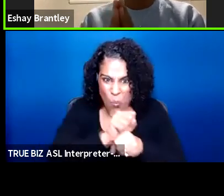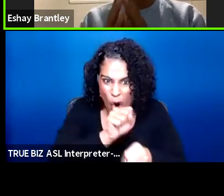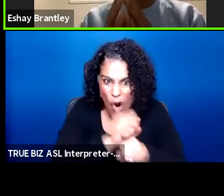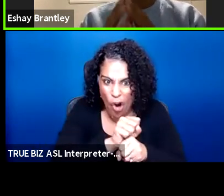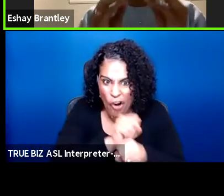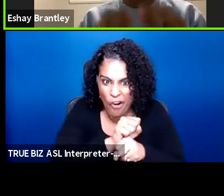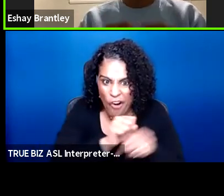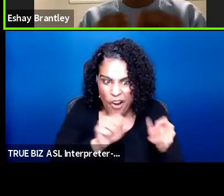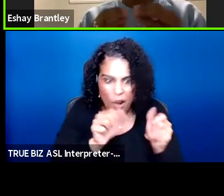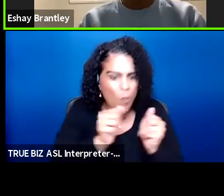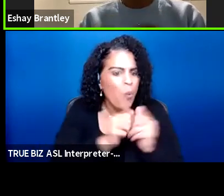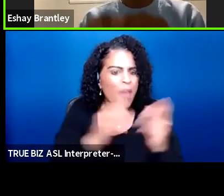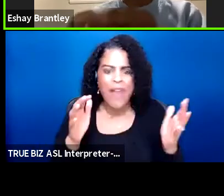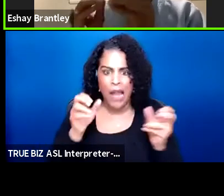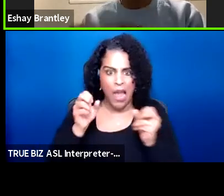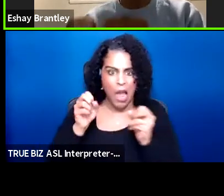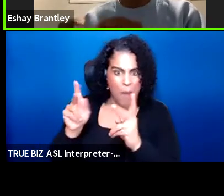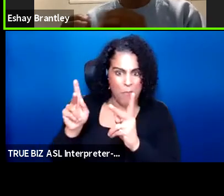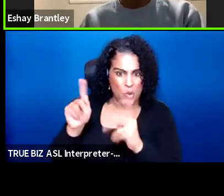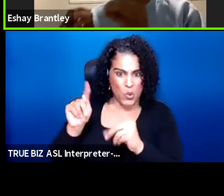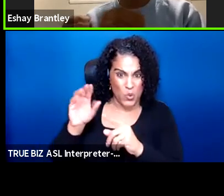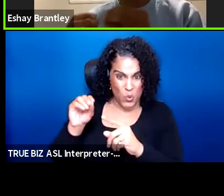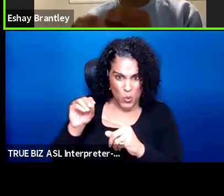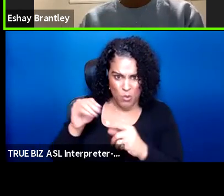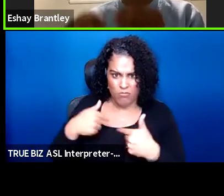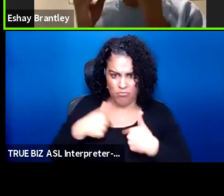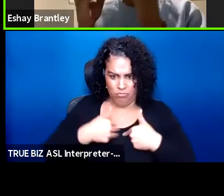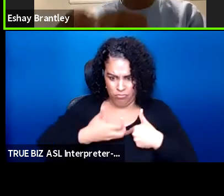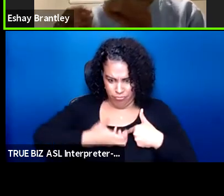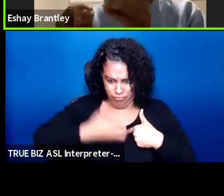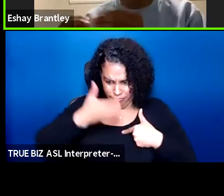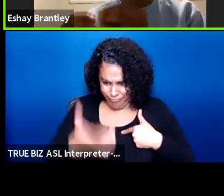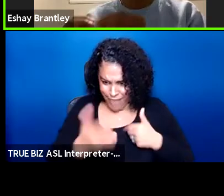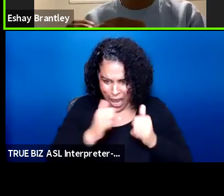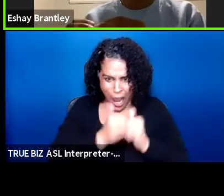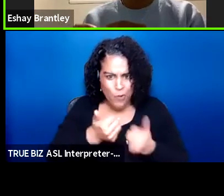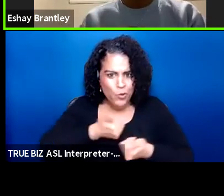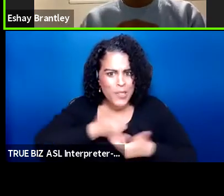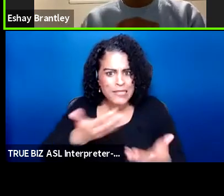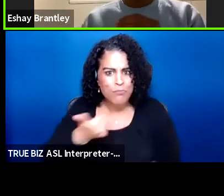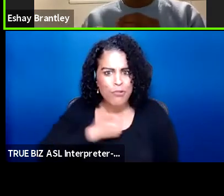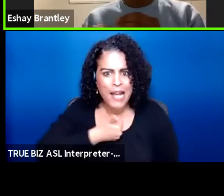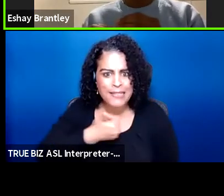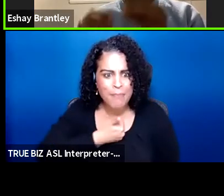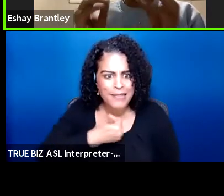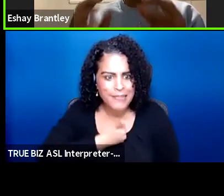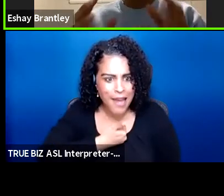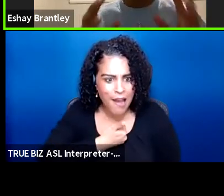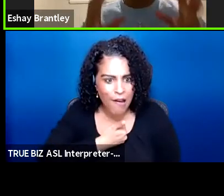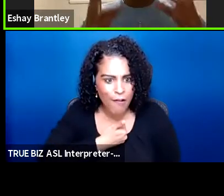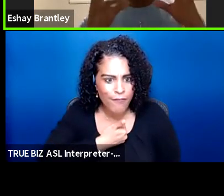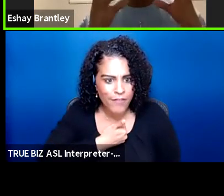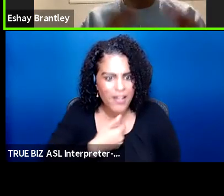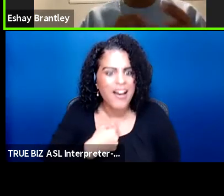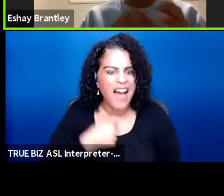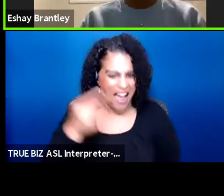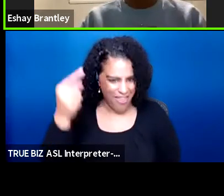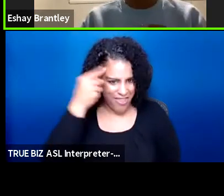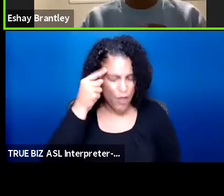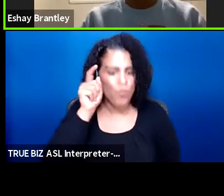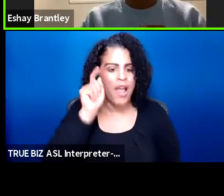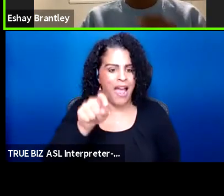without just the opportunity to say how I feel, to express myself. And I think that we have to